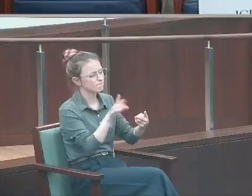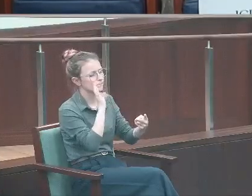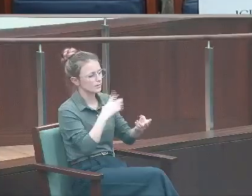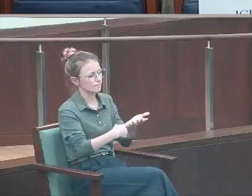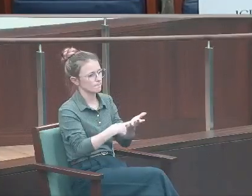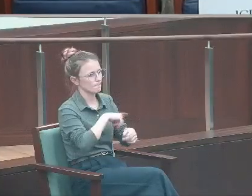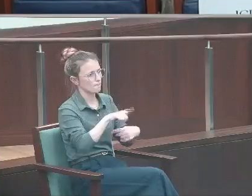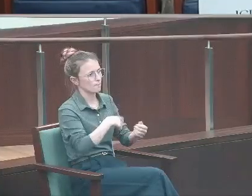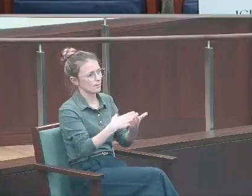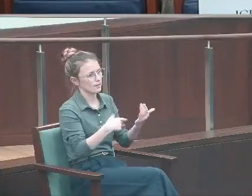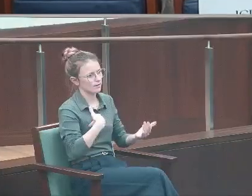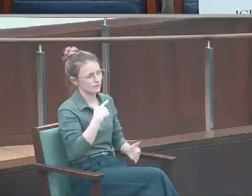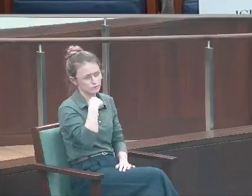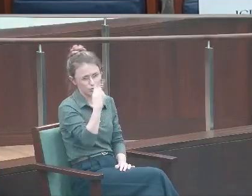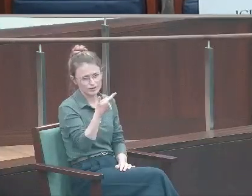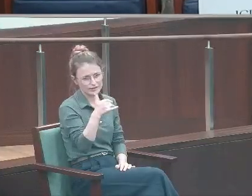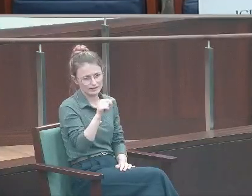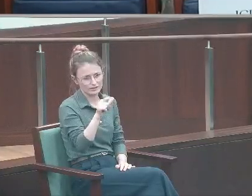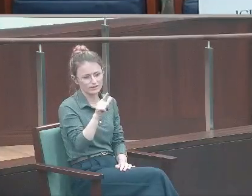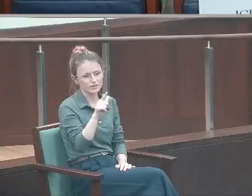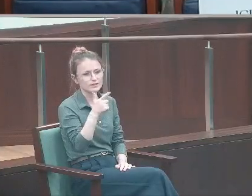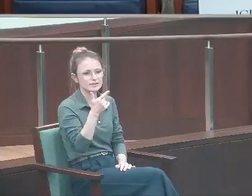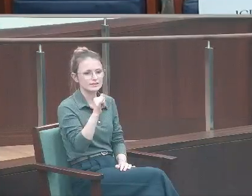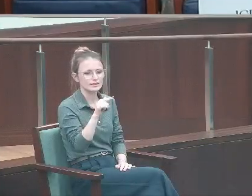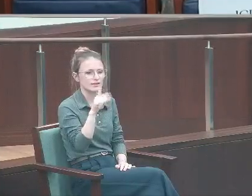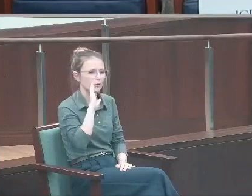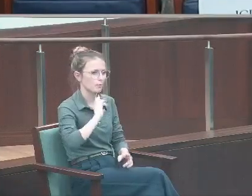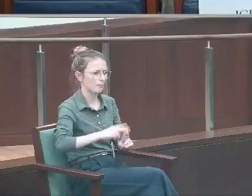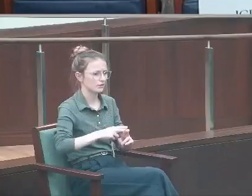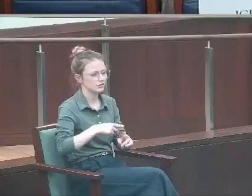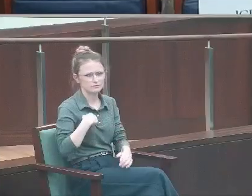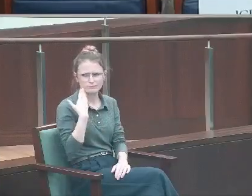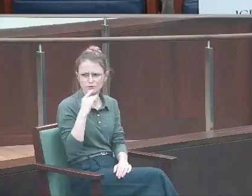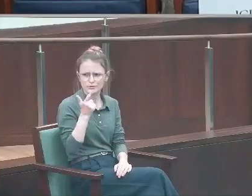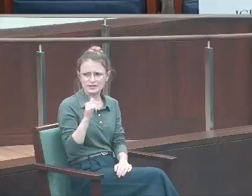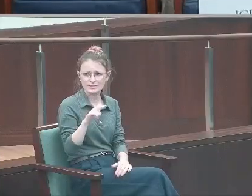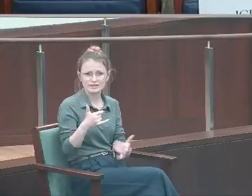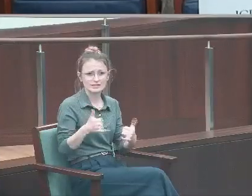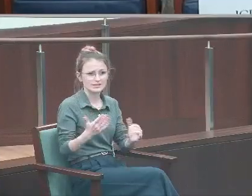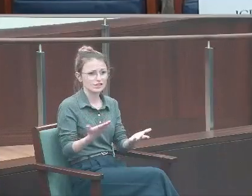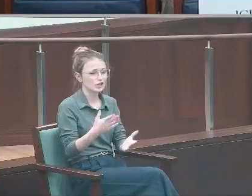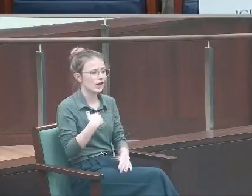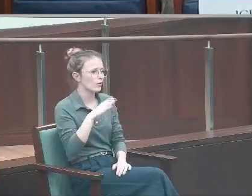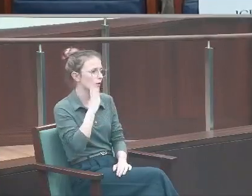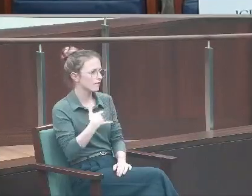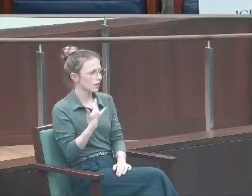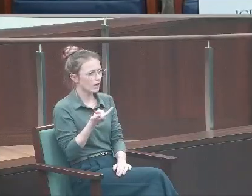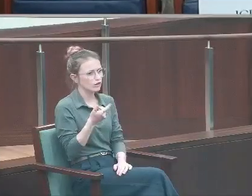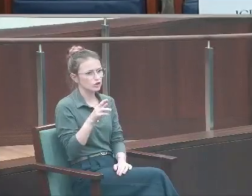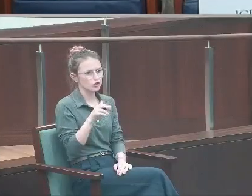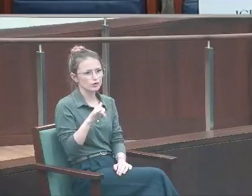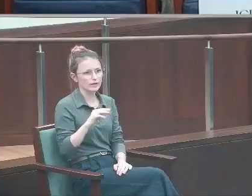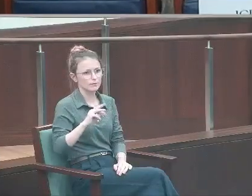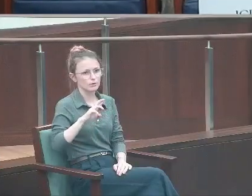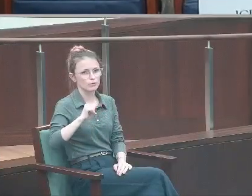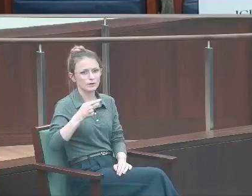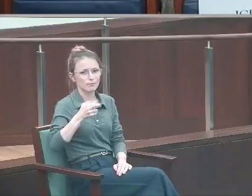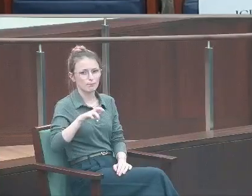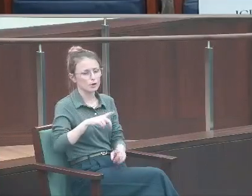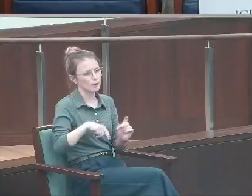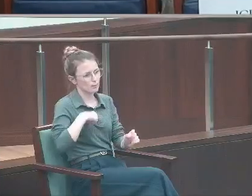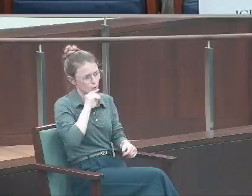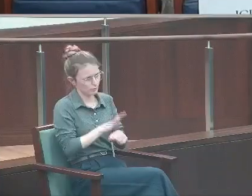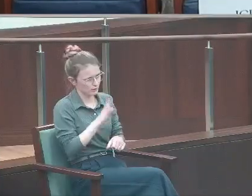told Gil I was gonna do at the beginning. I don't know if Gil's still here, but I said there's a part of this where I'm gonna be like the Grim Reaper, and he was like, "Don't be the Grim Reaper the whole time."